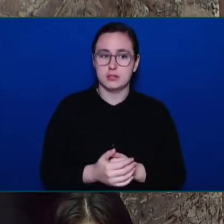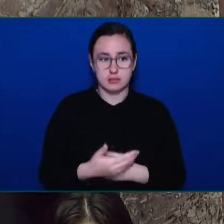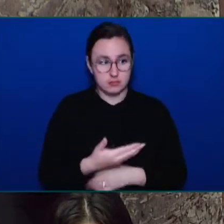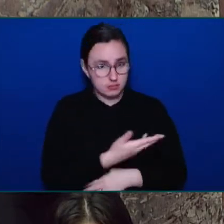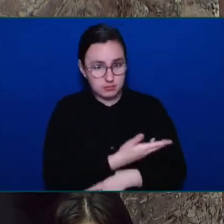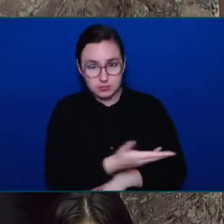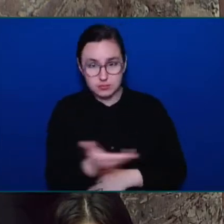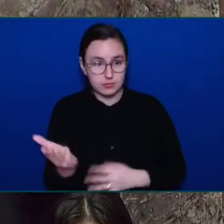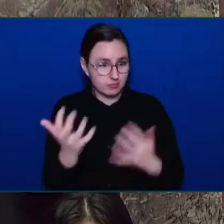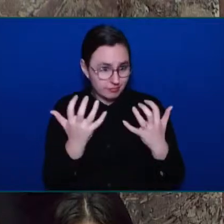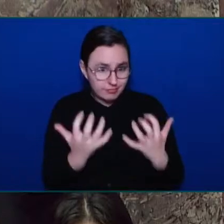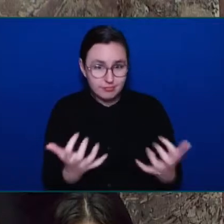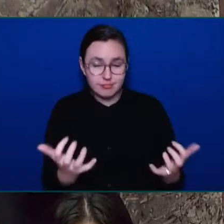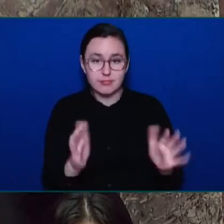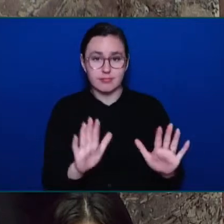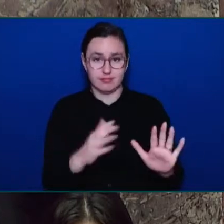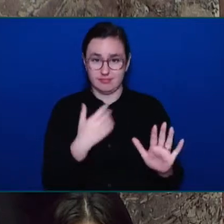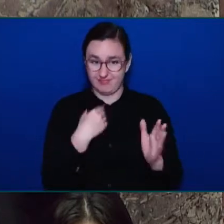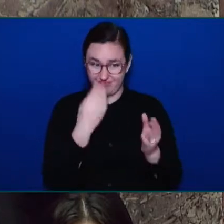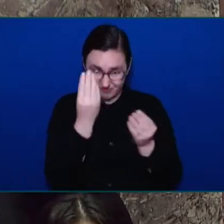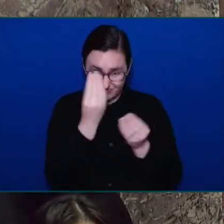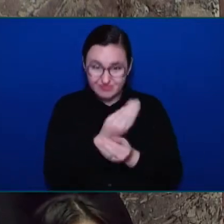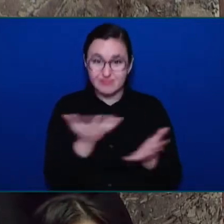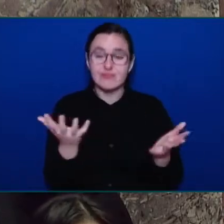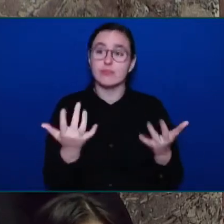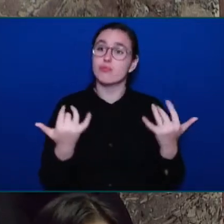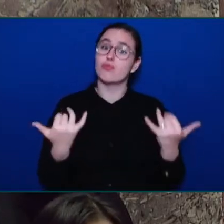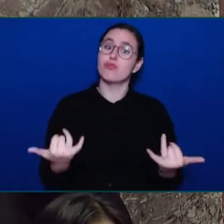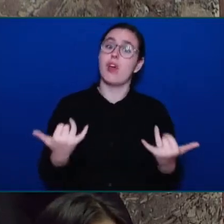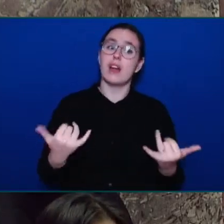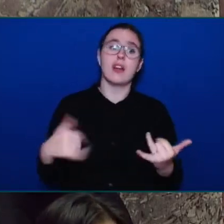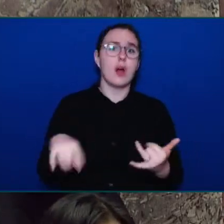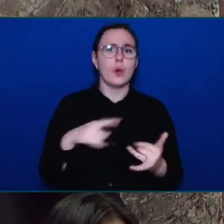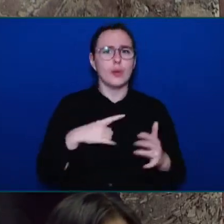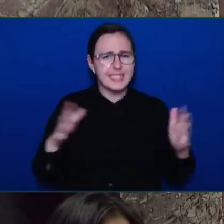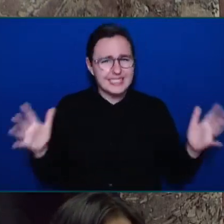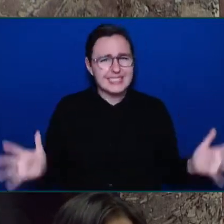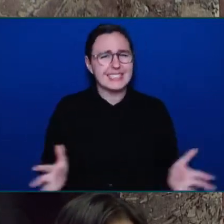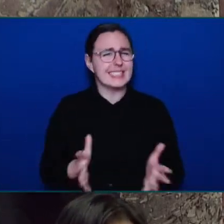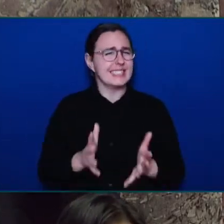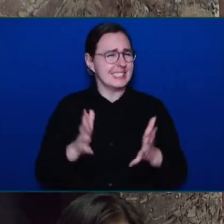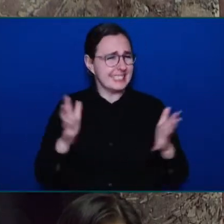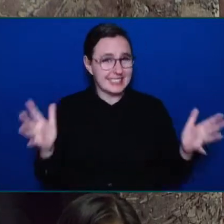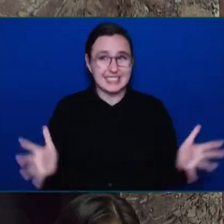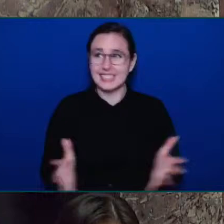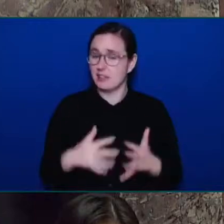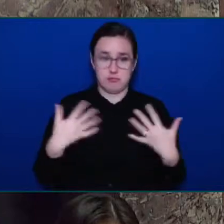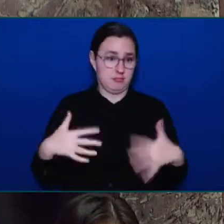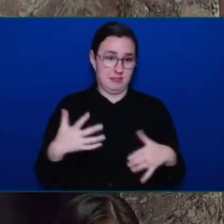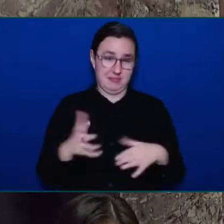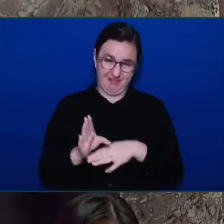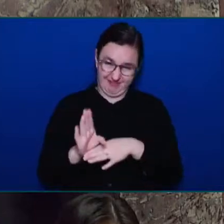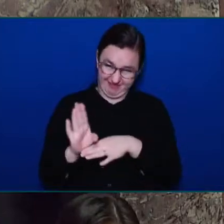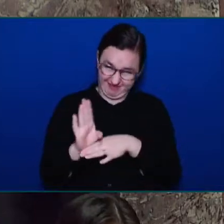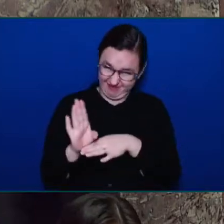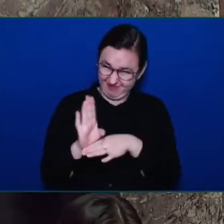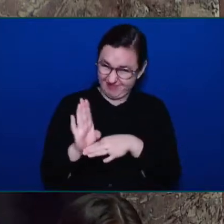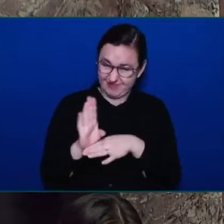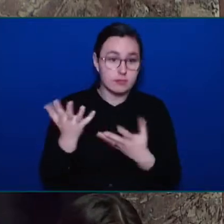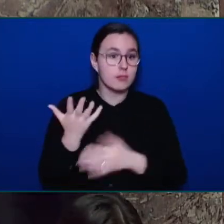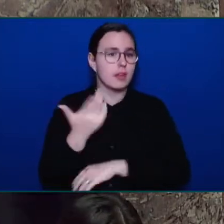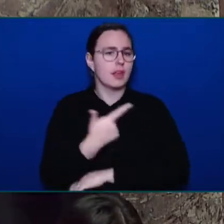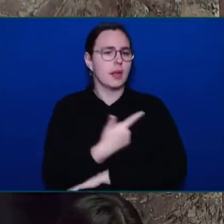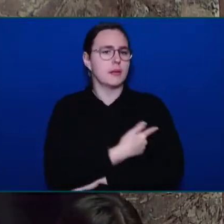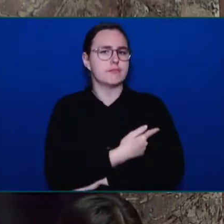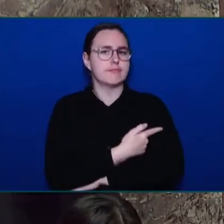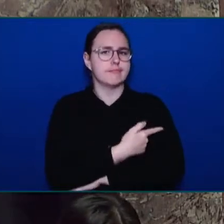immunization program in the history of British Columbia, the largest in the history. We are going to have more people immunized against influenza this year than